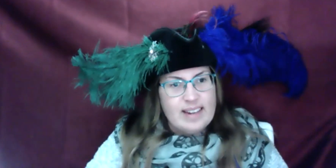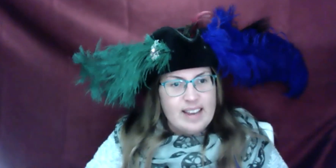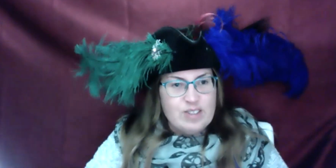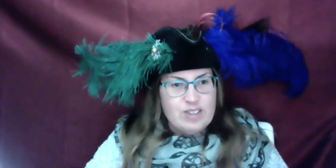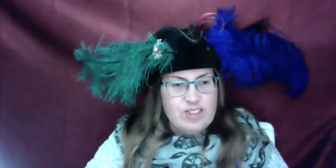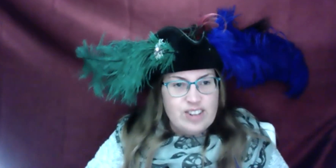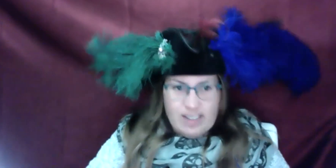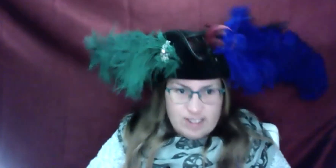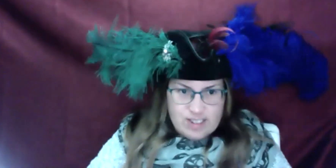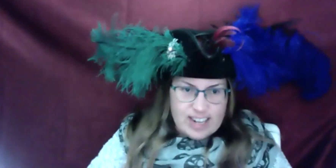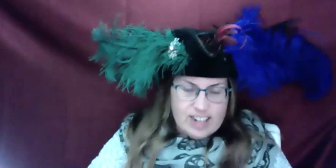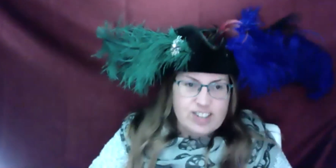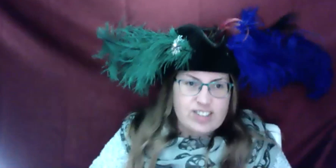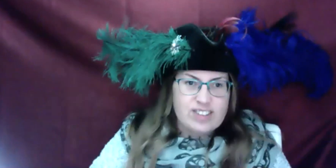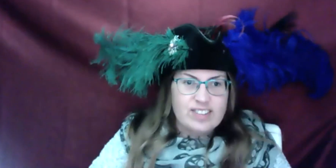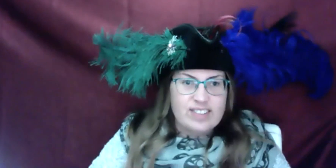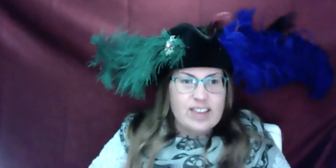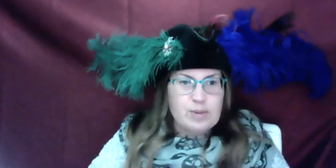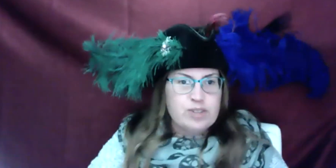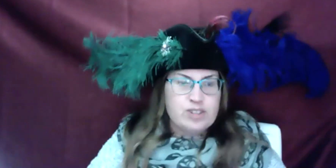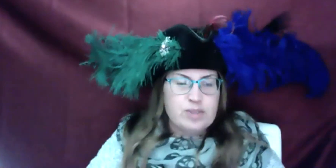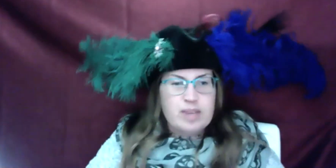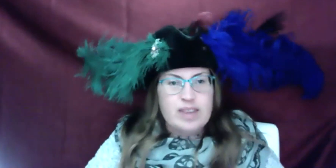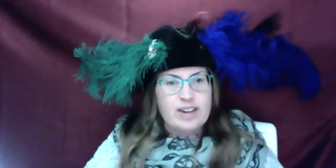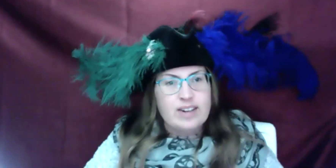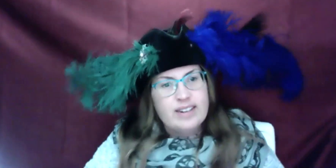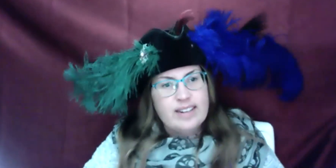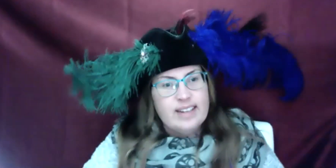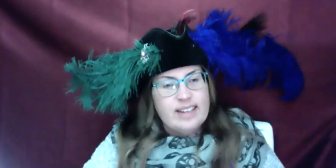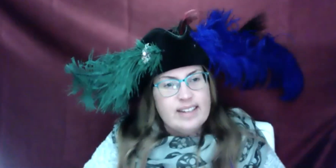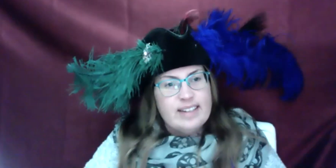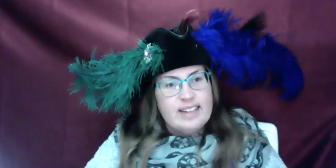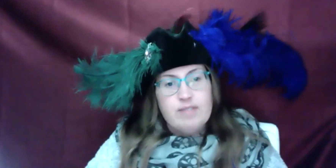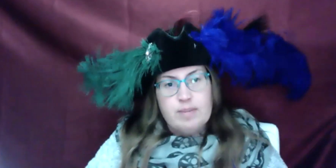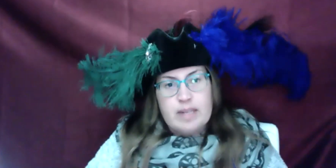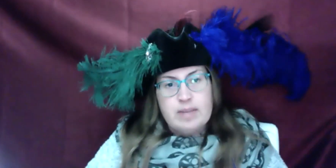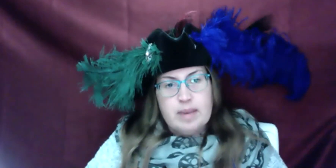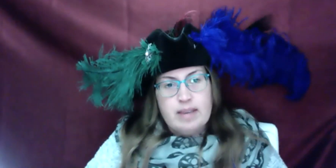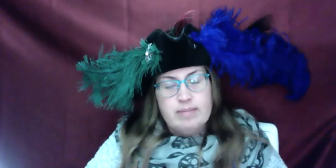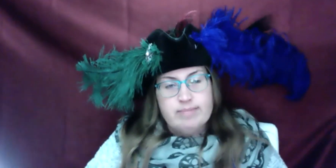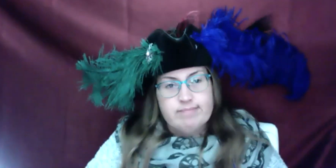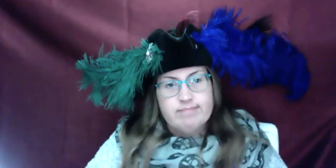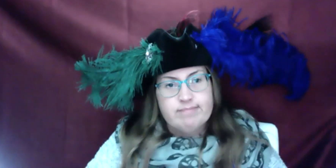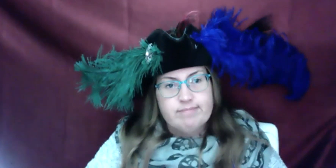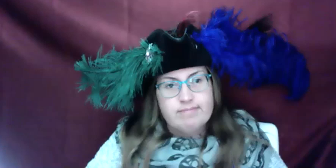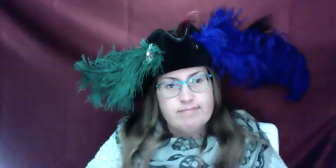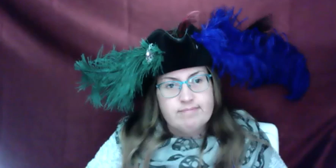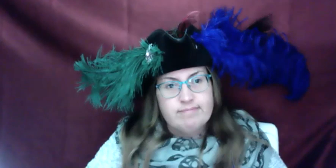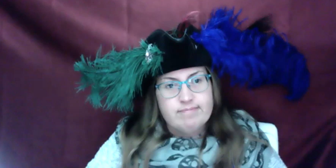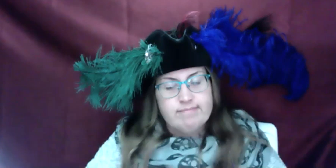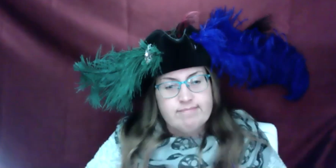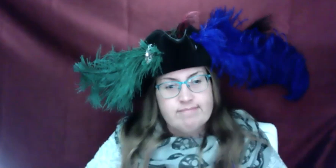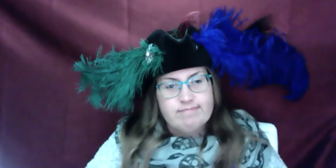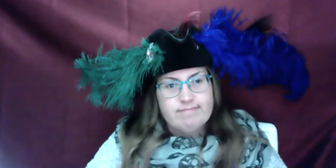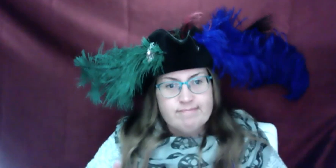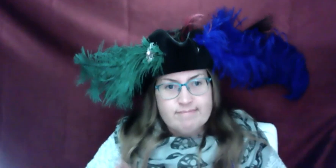and yeah, you do still have those connections, and they will still be there if they're meant to be.